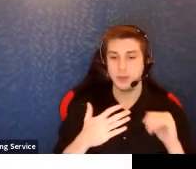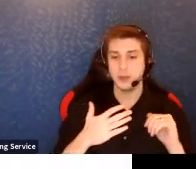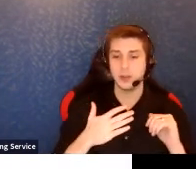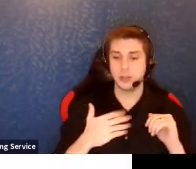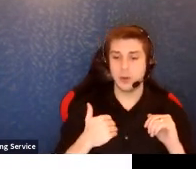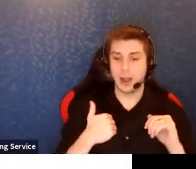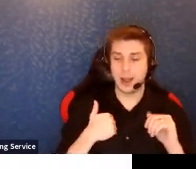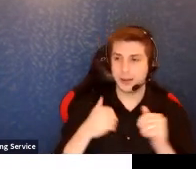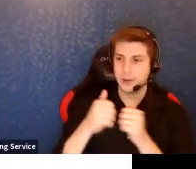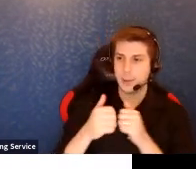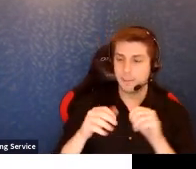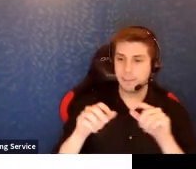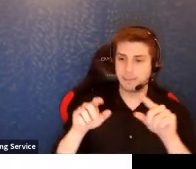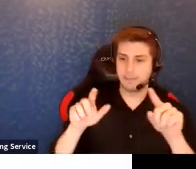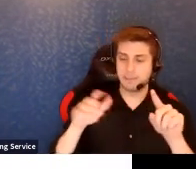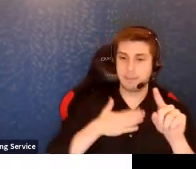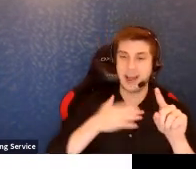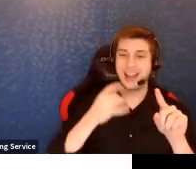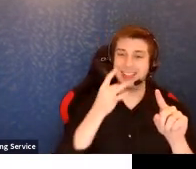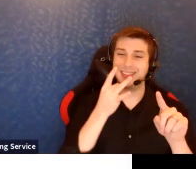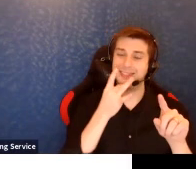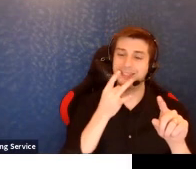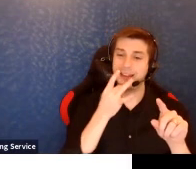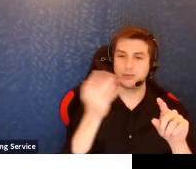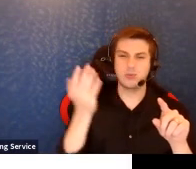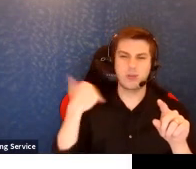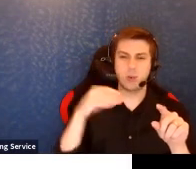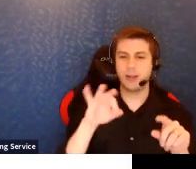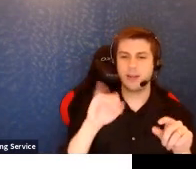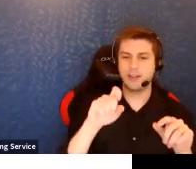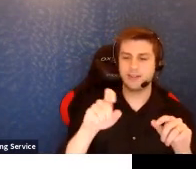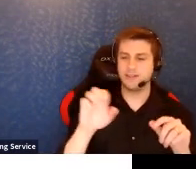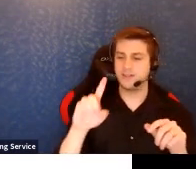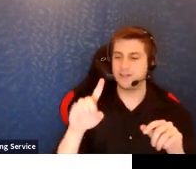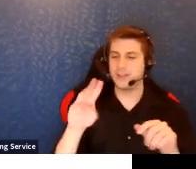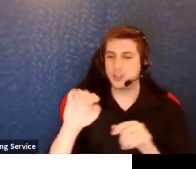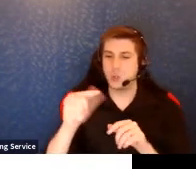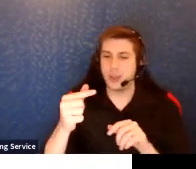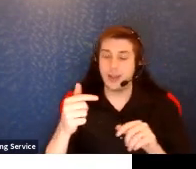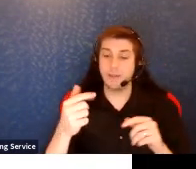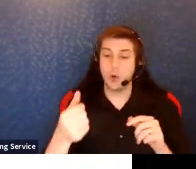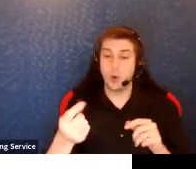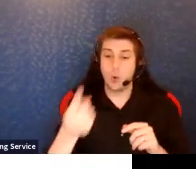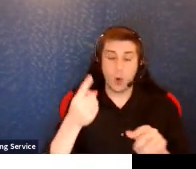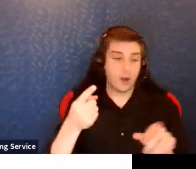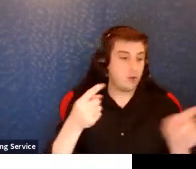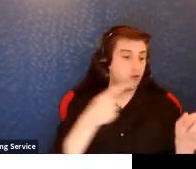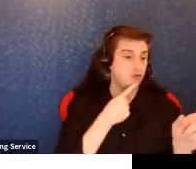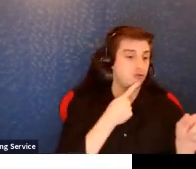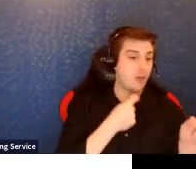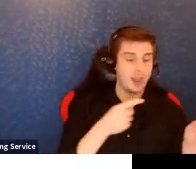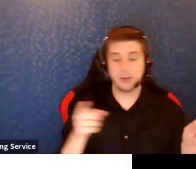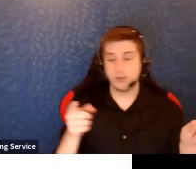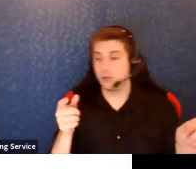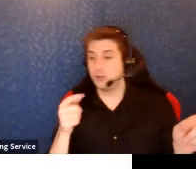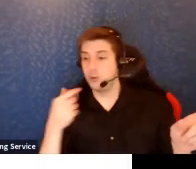lights are away from each other. So when I had my fixed wing aircraft, I have red lights on one side, green lights on the other side. If they're